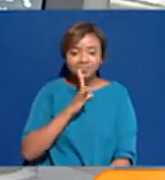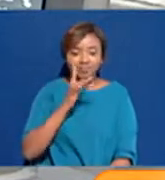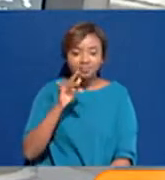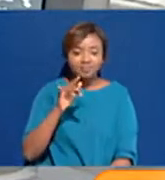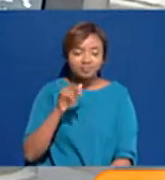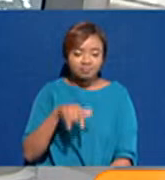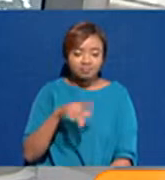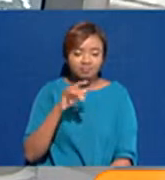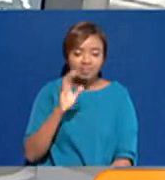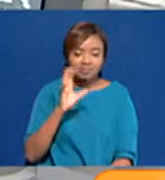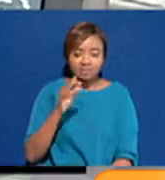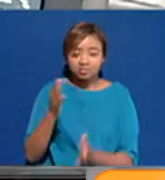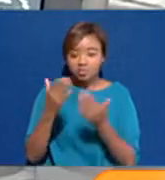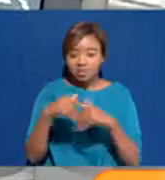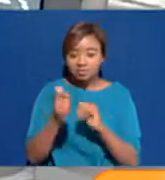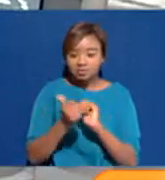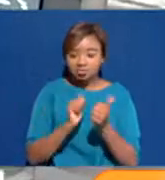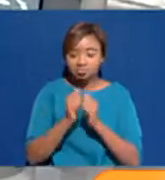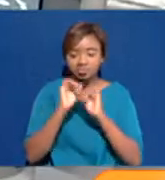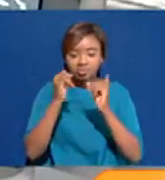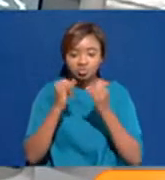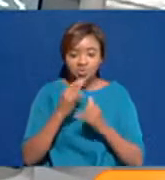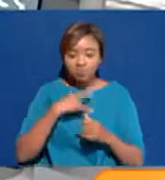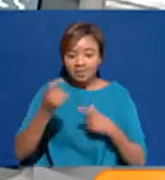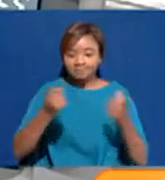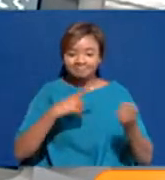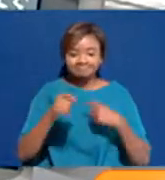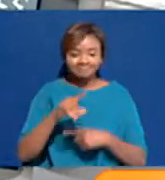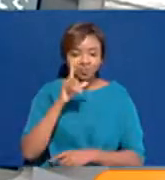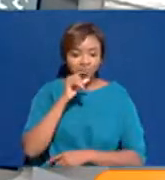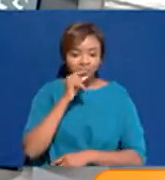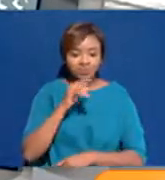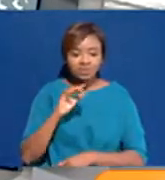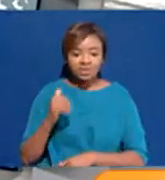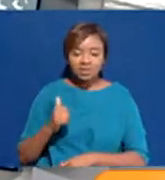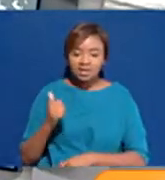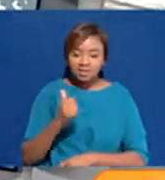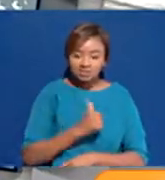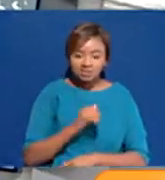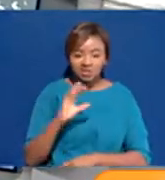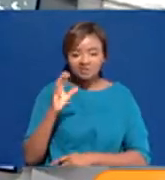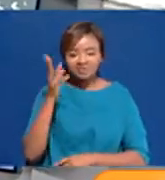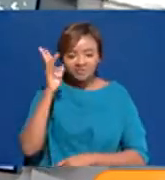have sports news up next. Keep tweeting at Queen Angaja. At Vicky Rubadiri. At Citizen TV Kenya, the hashtag.